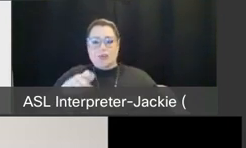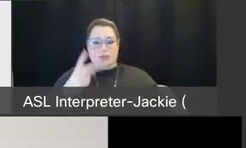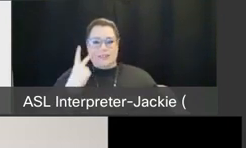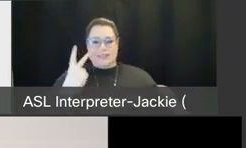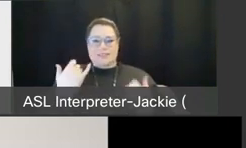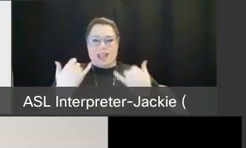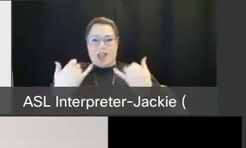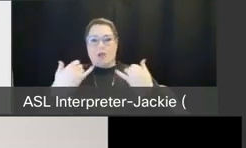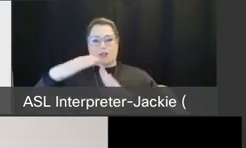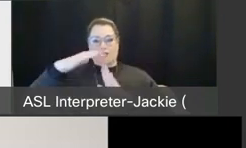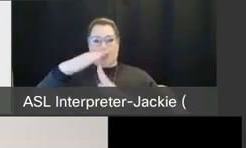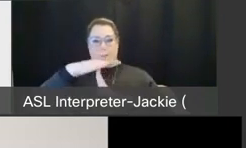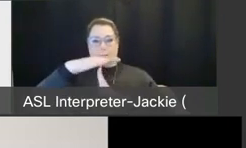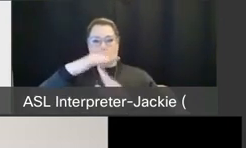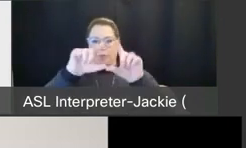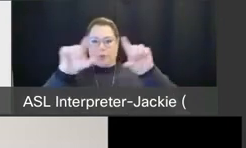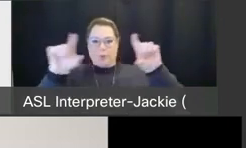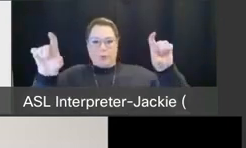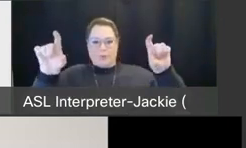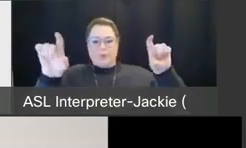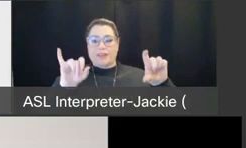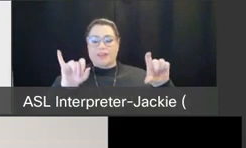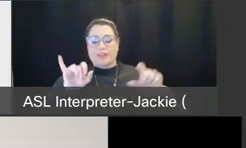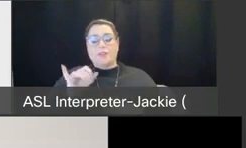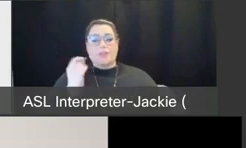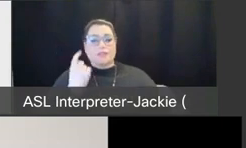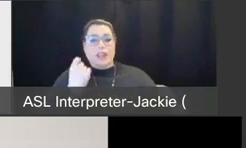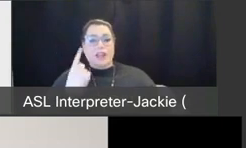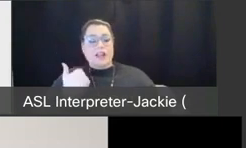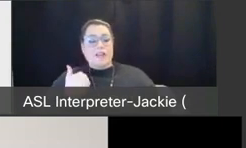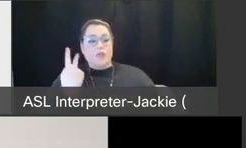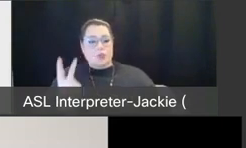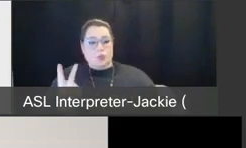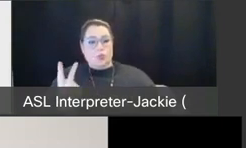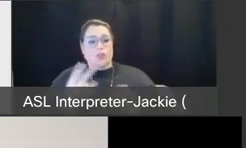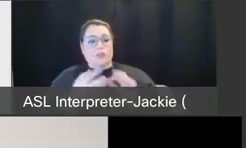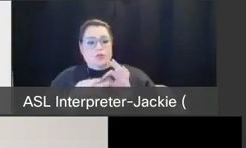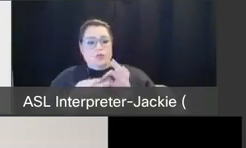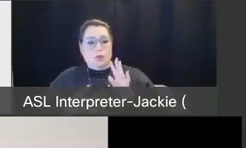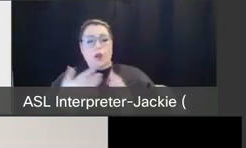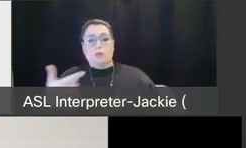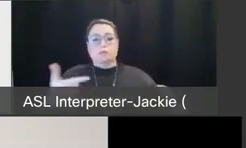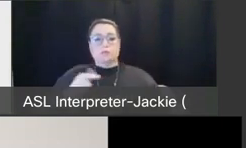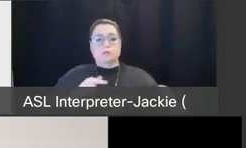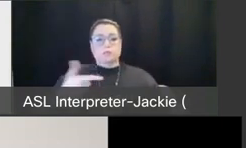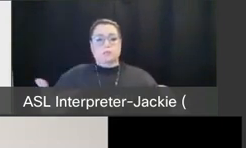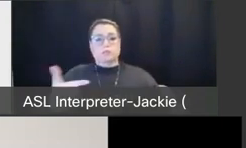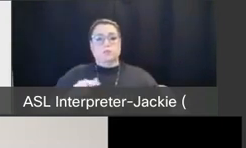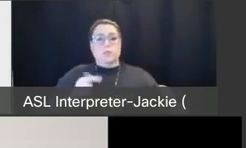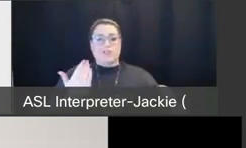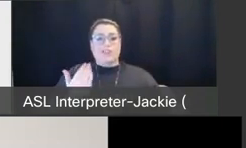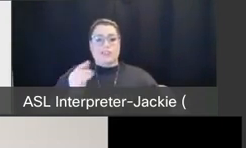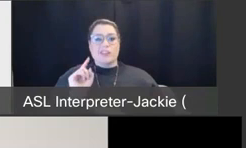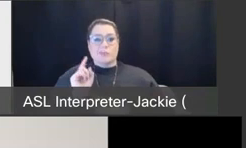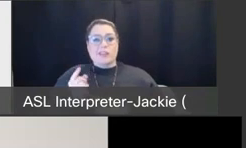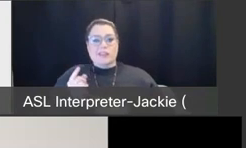language interpreters, and they will alternate every 15 to 20 minutes. If you would like the interpreter to appear larger and